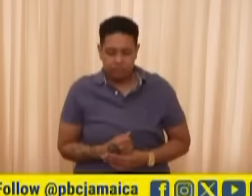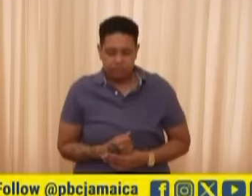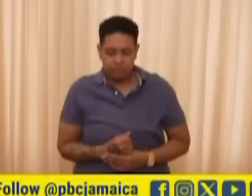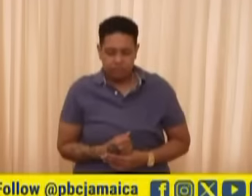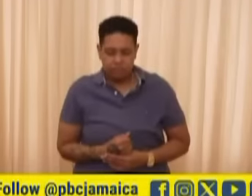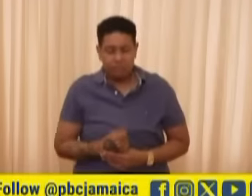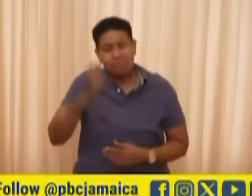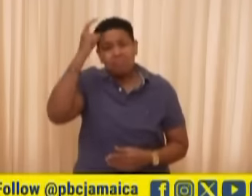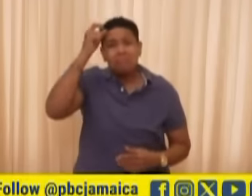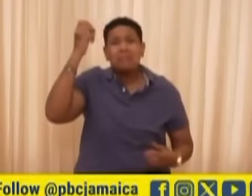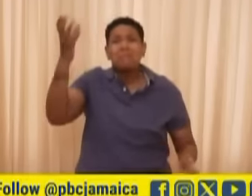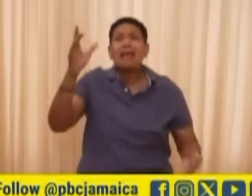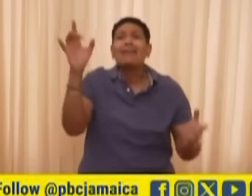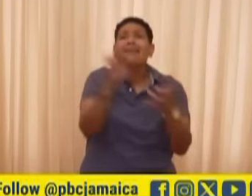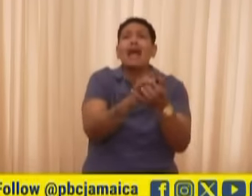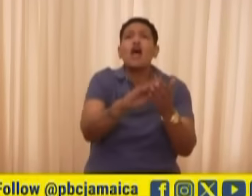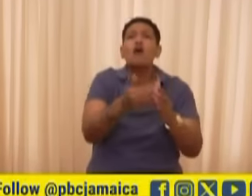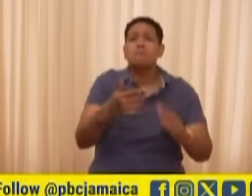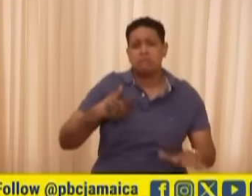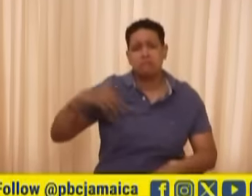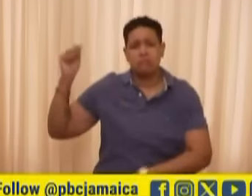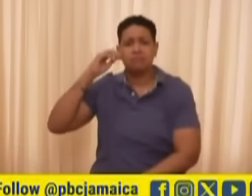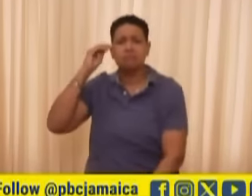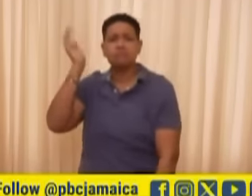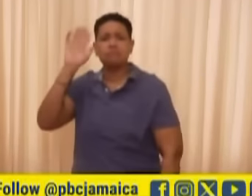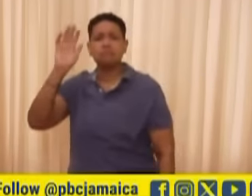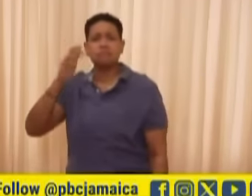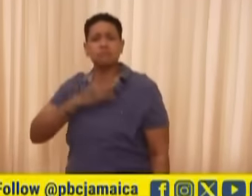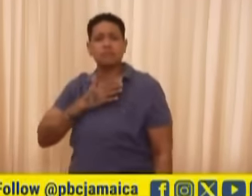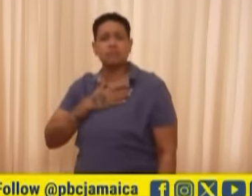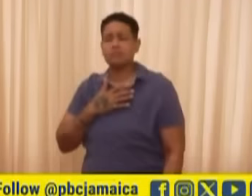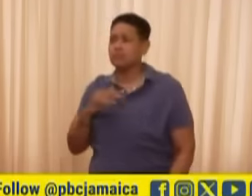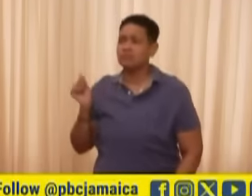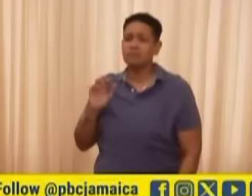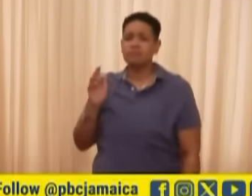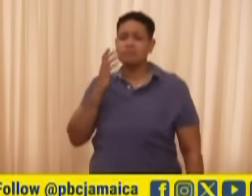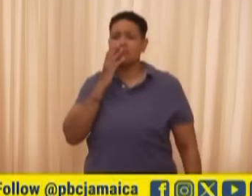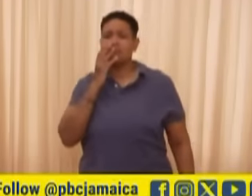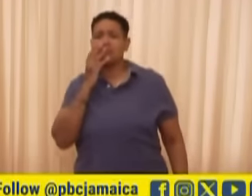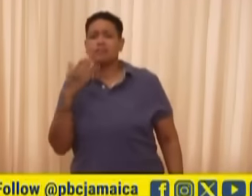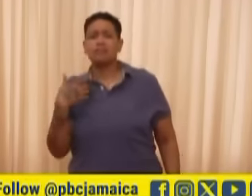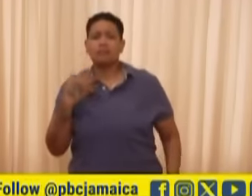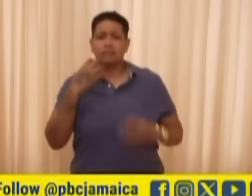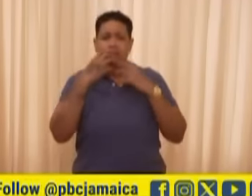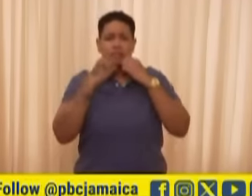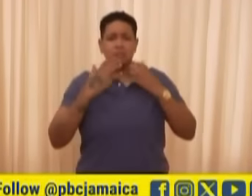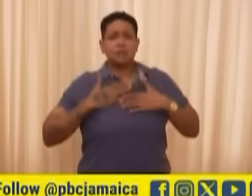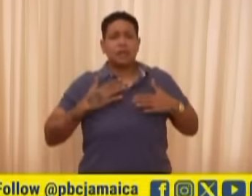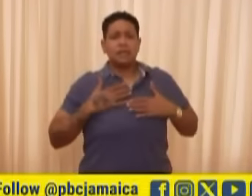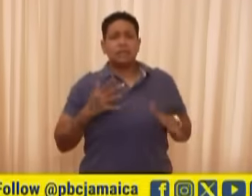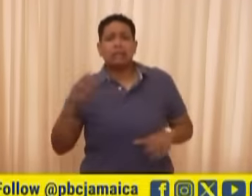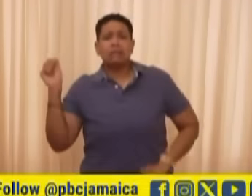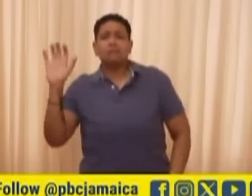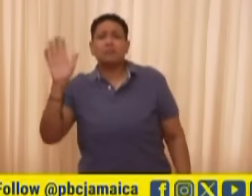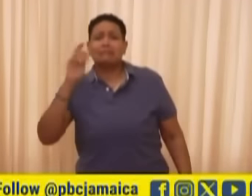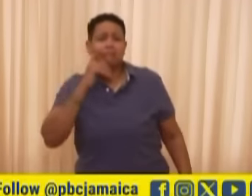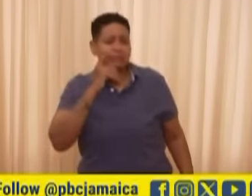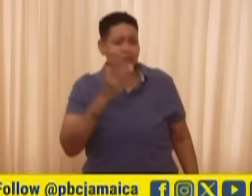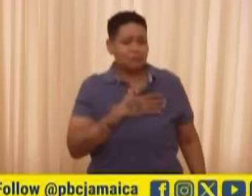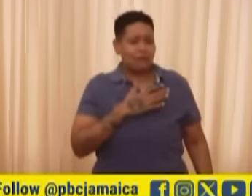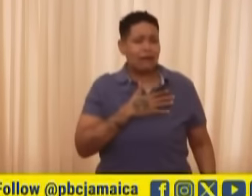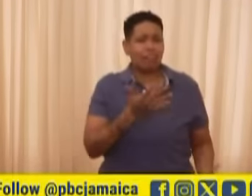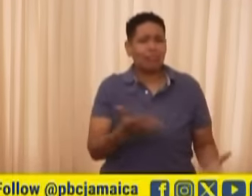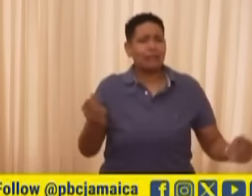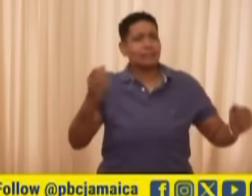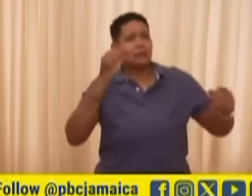to the land. They don't want to be displaced, and they want to be able to protect their